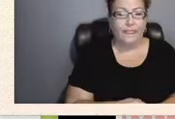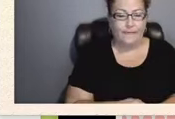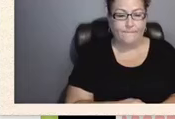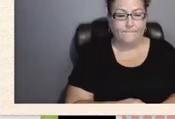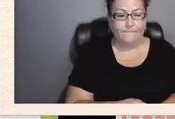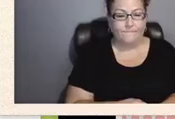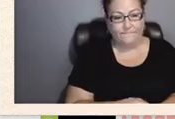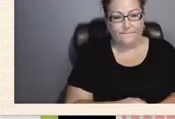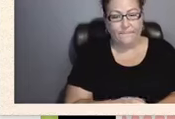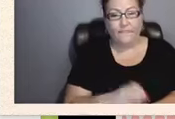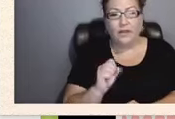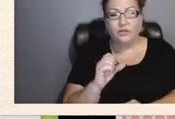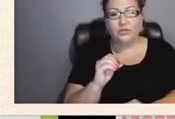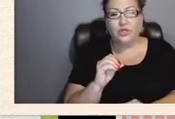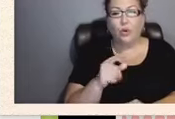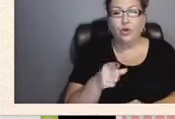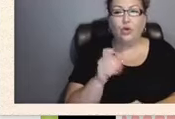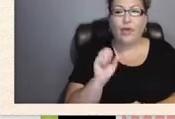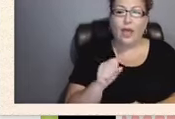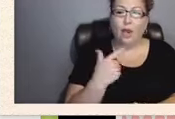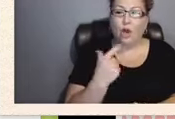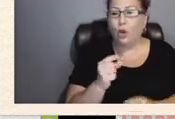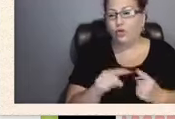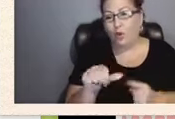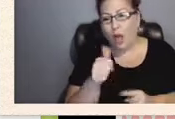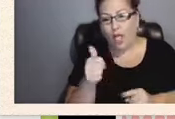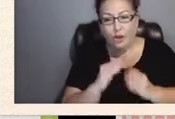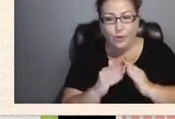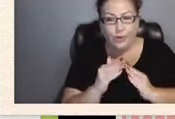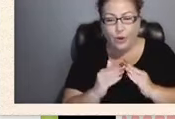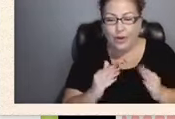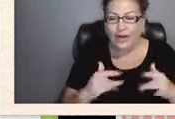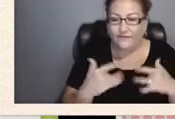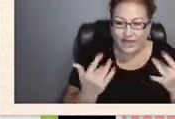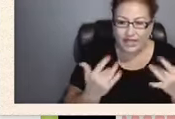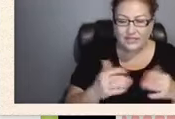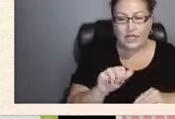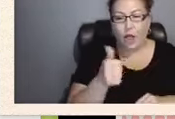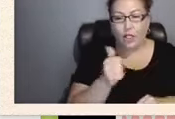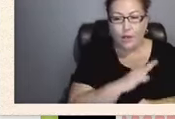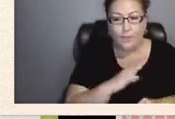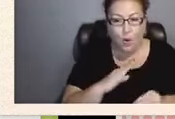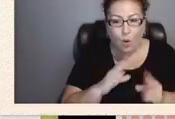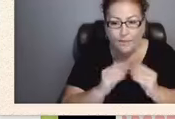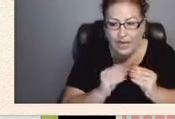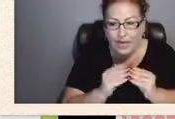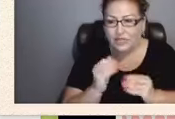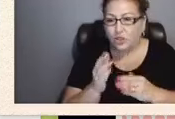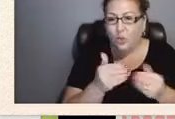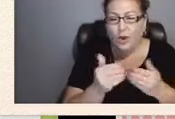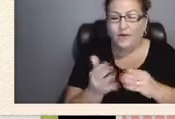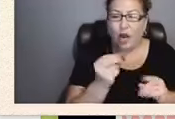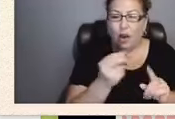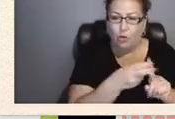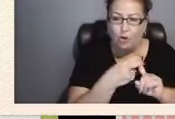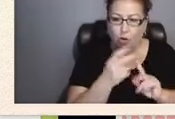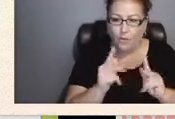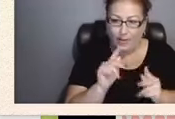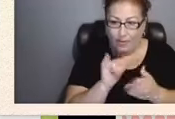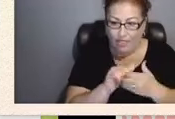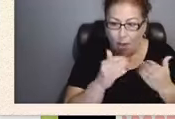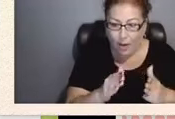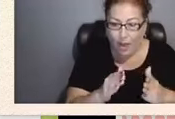So you can go to other community events, other board meetings and whatnot, and recruit people that way.